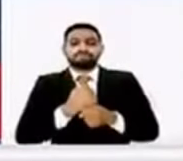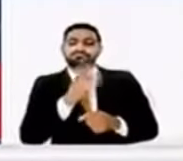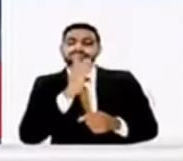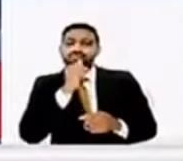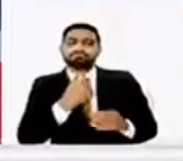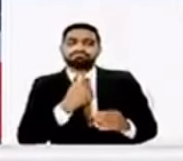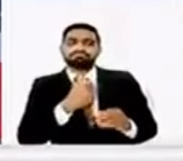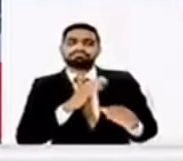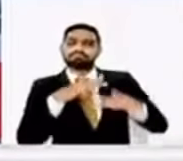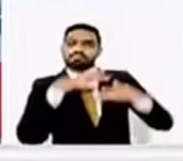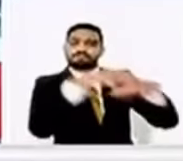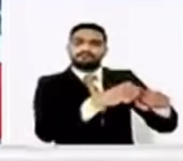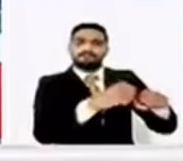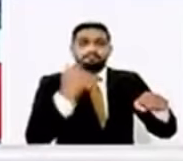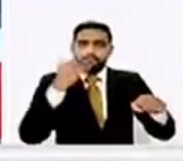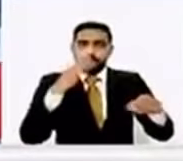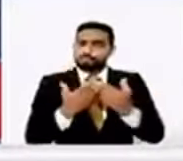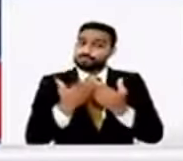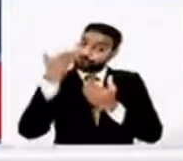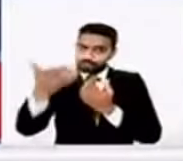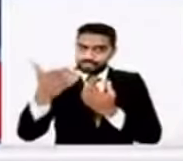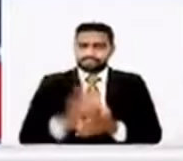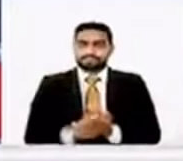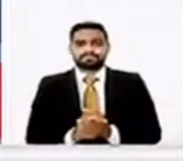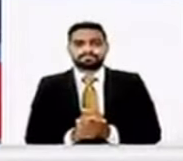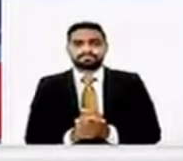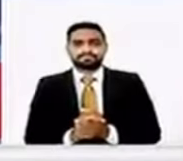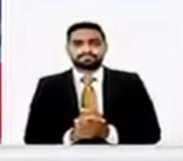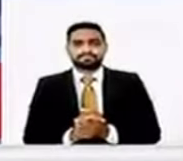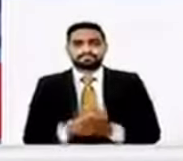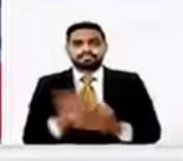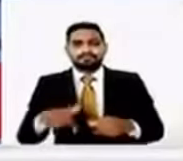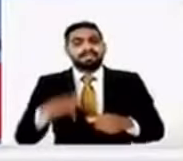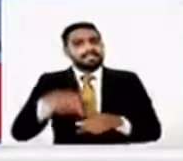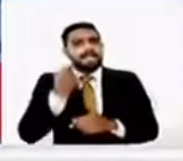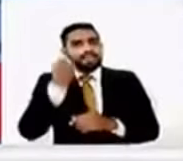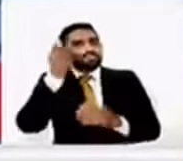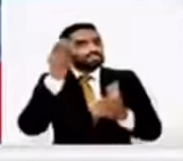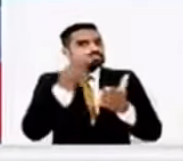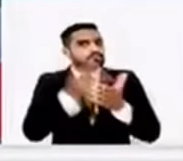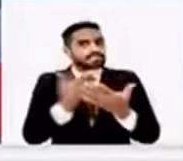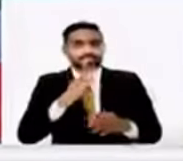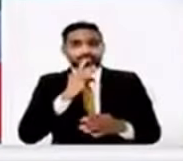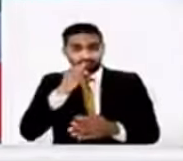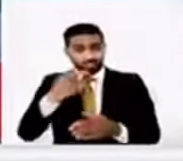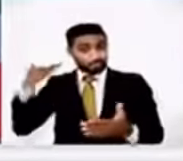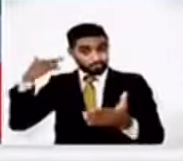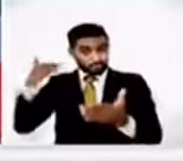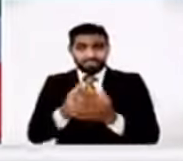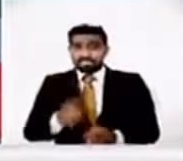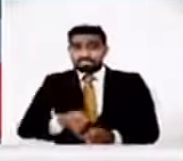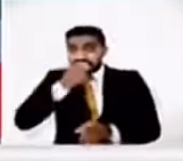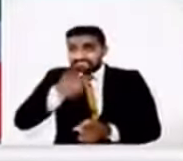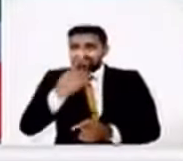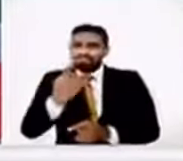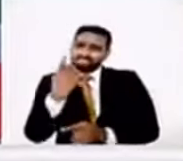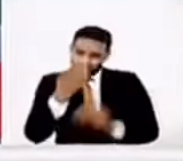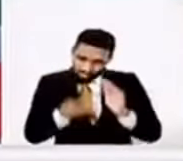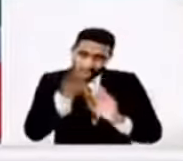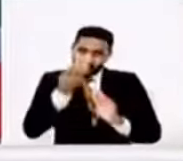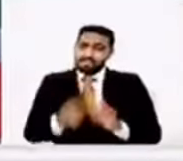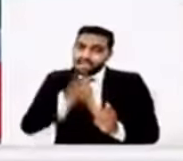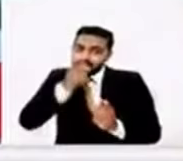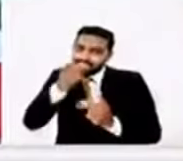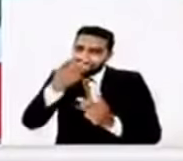that was proposed for a long period of time, and finally it has come solid, and it has